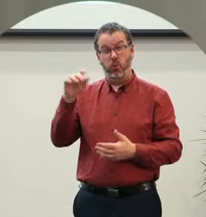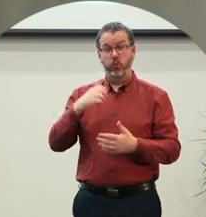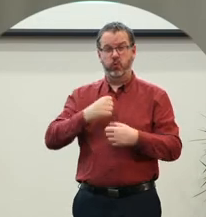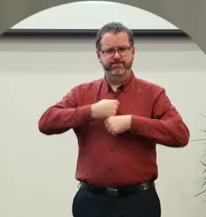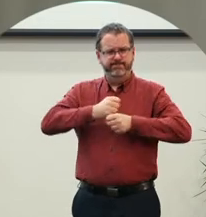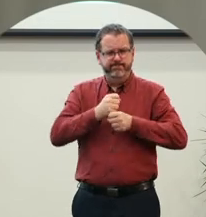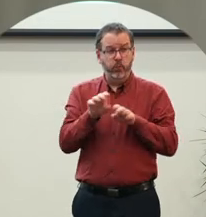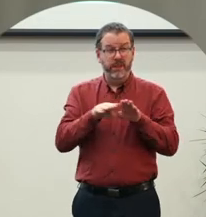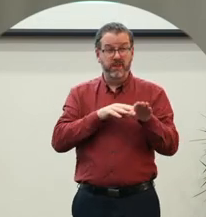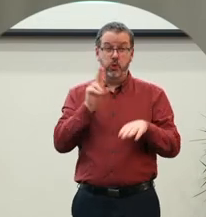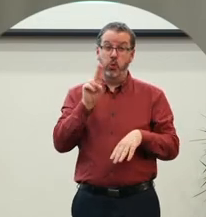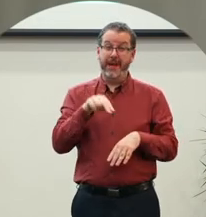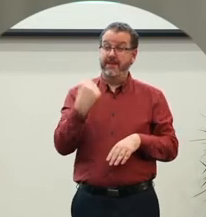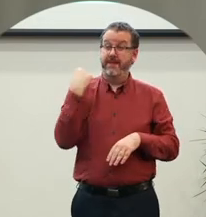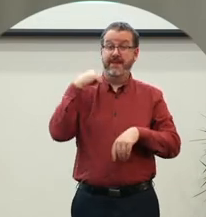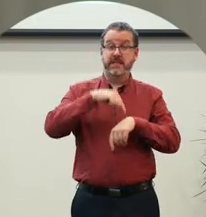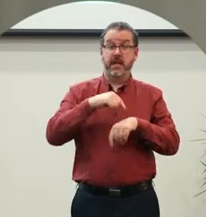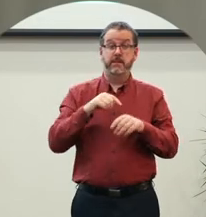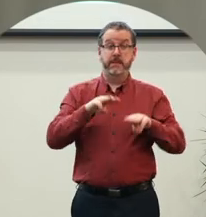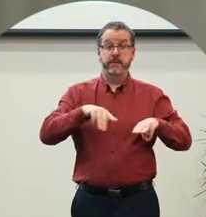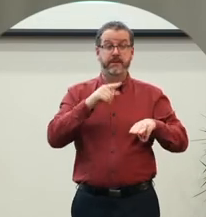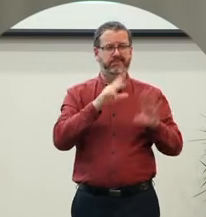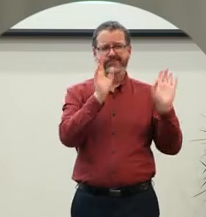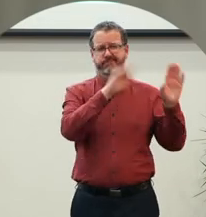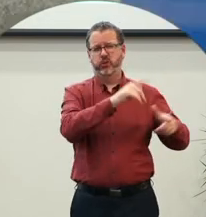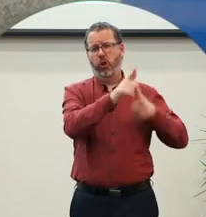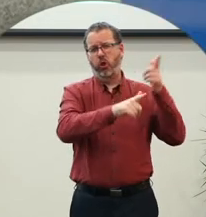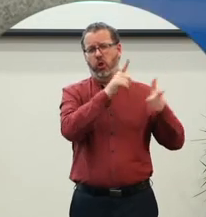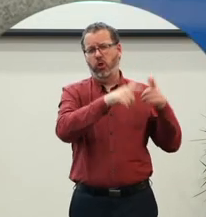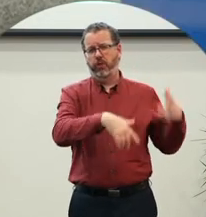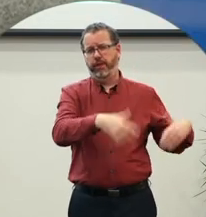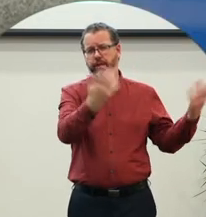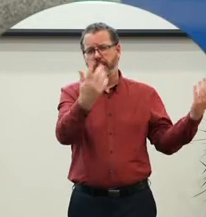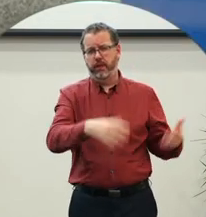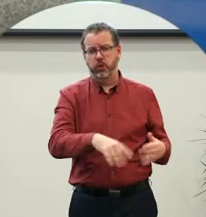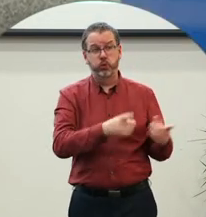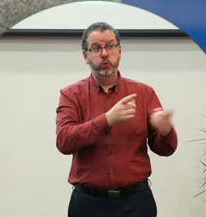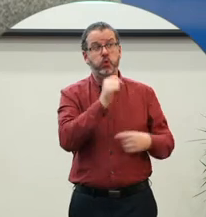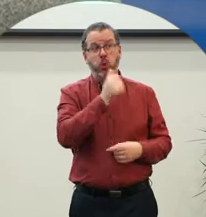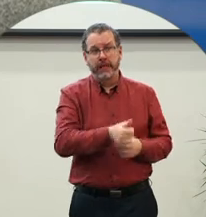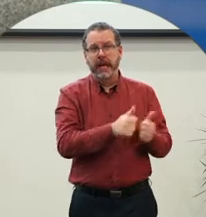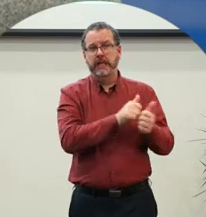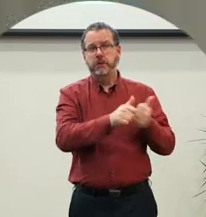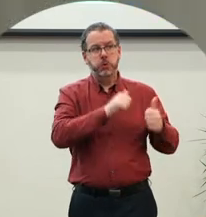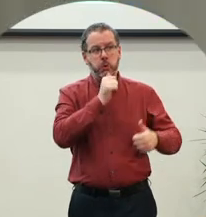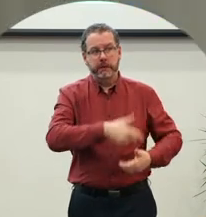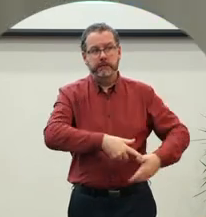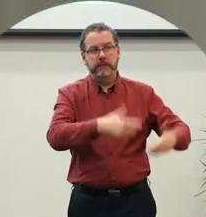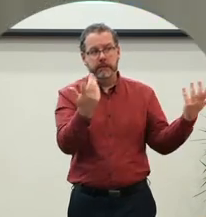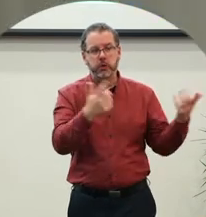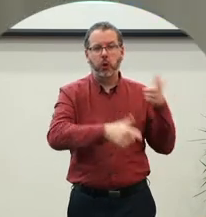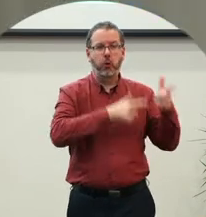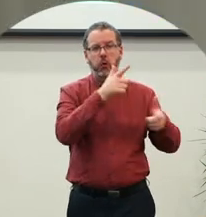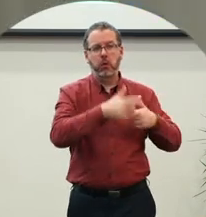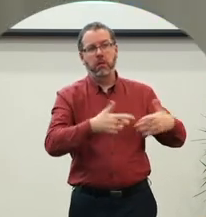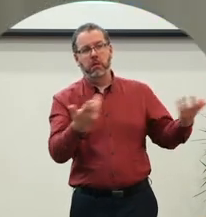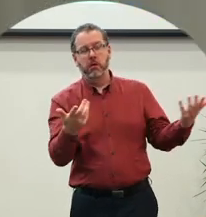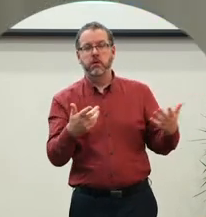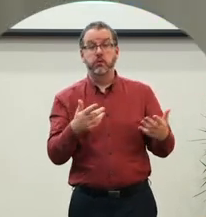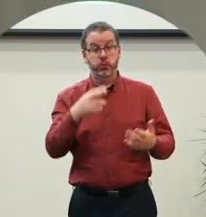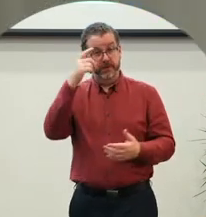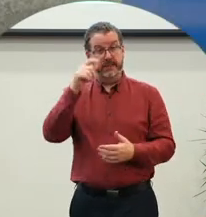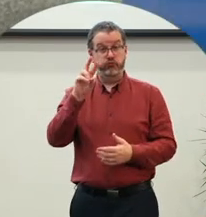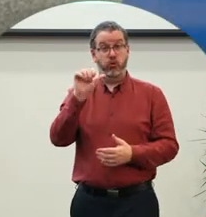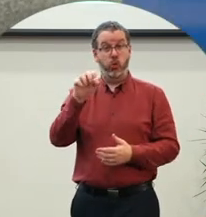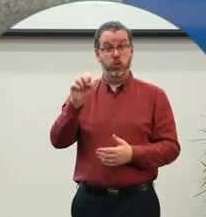now saw it or see it as a talking shop that thing goes around and around, but nothing fundamentally changes. Yeah. Was she frustrated